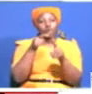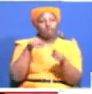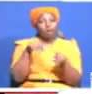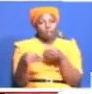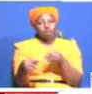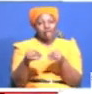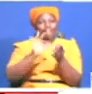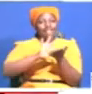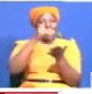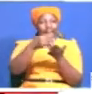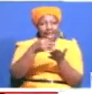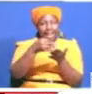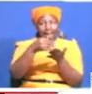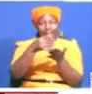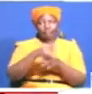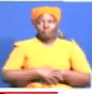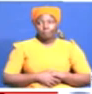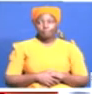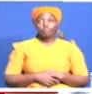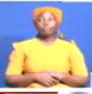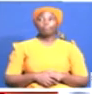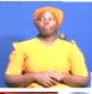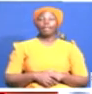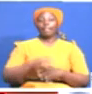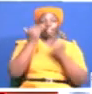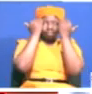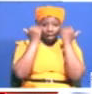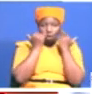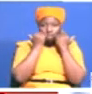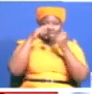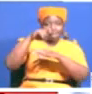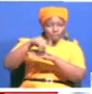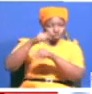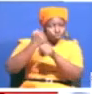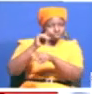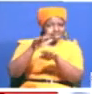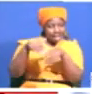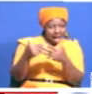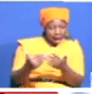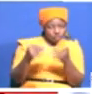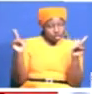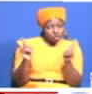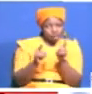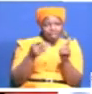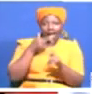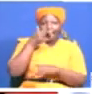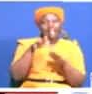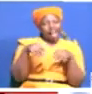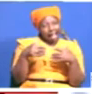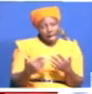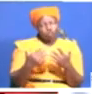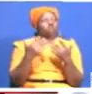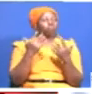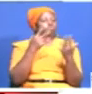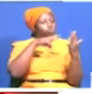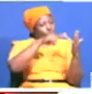project. How is a court supposed to do this? The short answer is by considering the